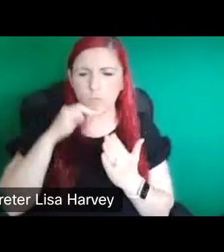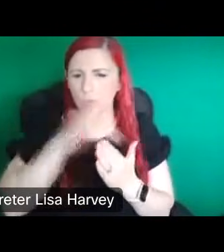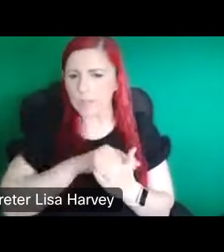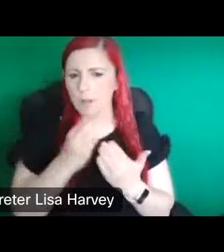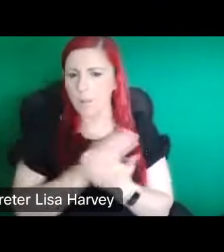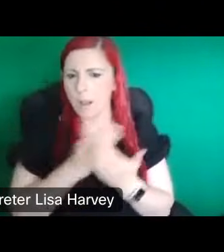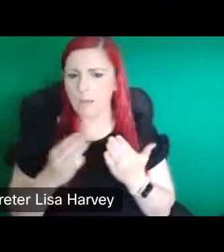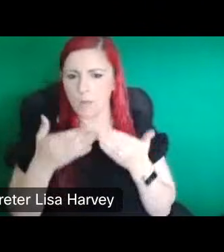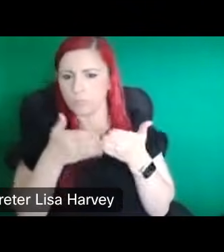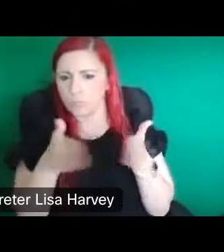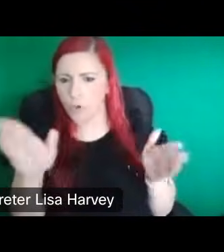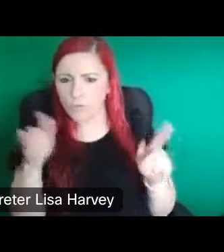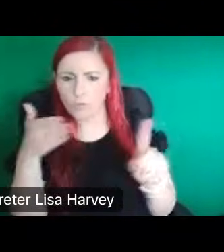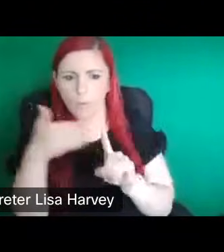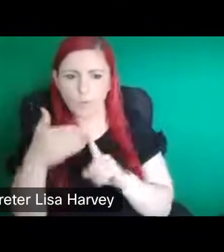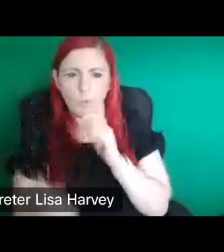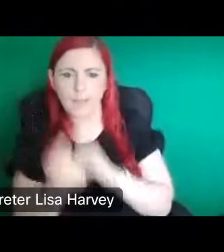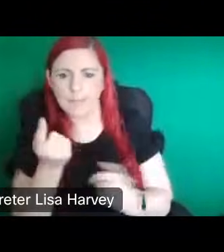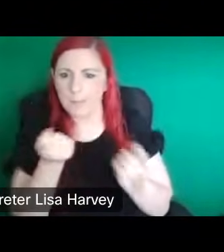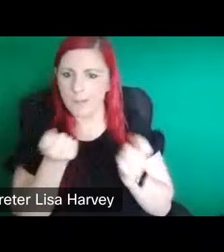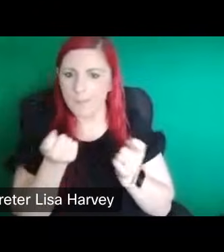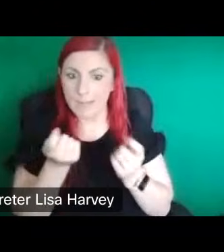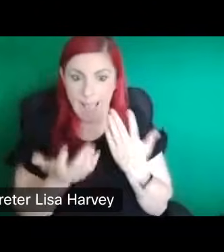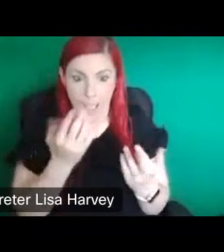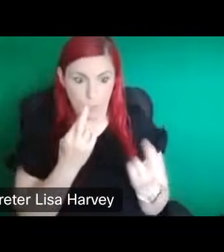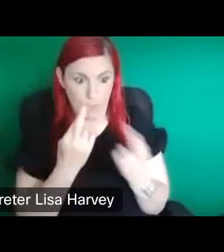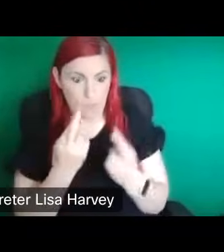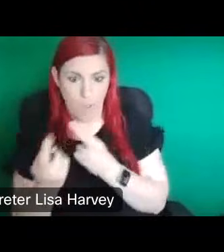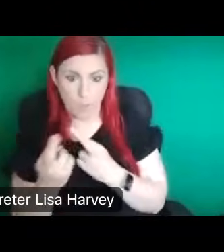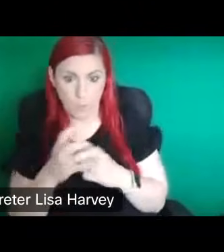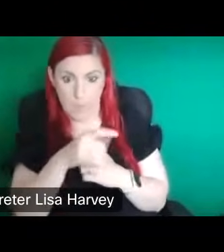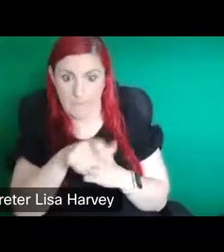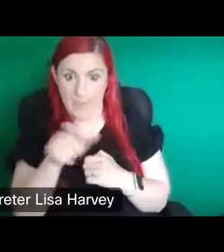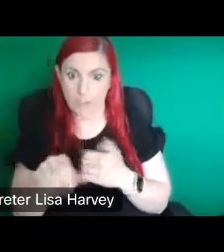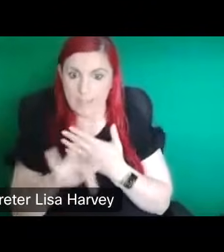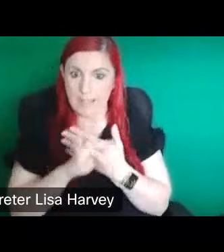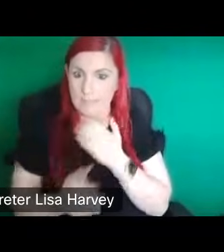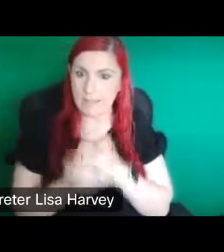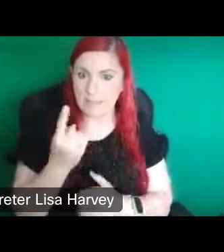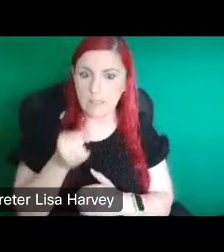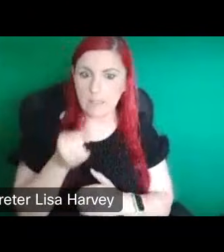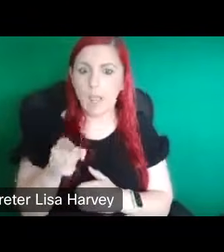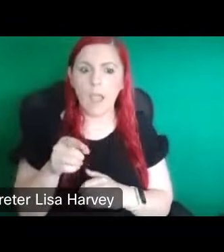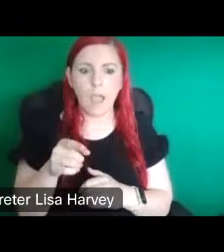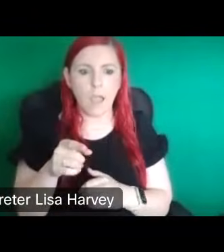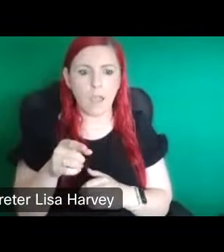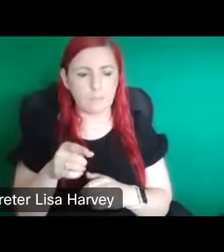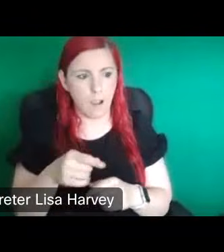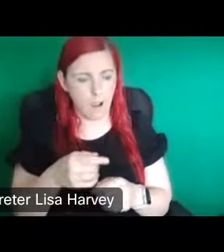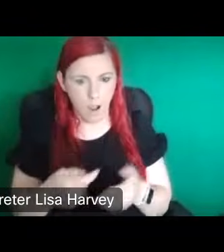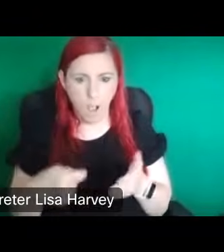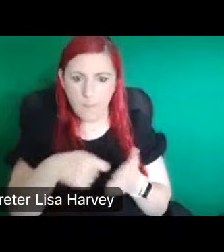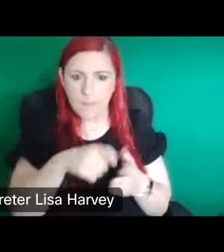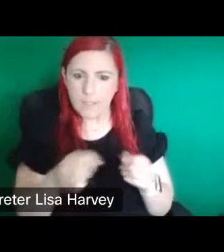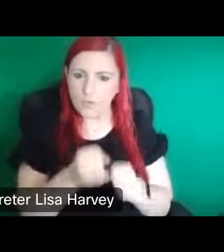to incident management and how we respond to patient safety incidents. It complements and strengthens the incident management